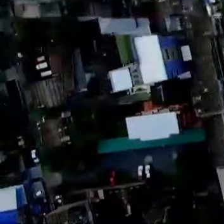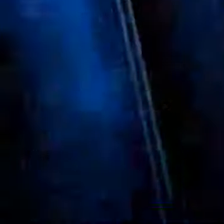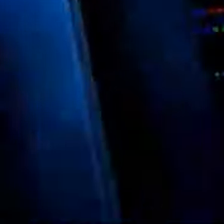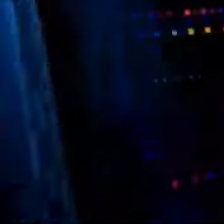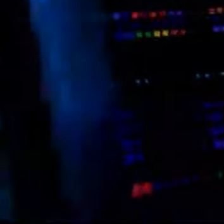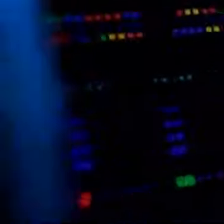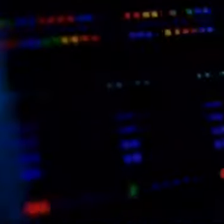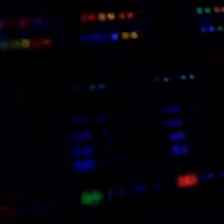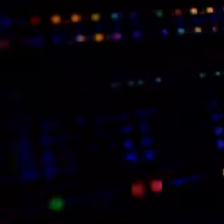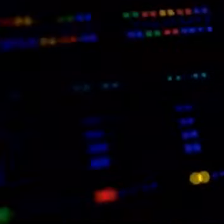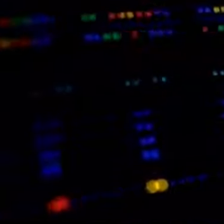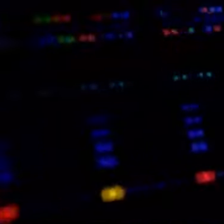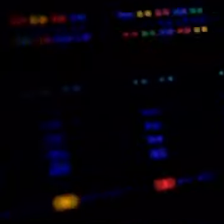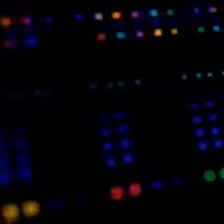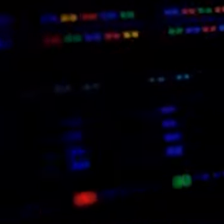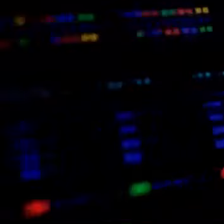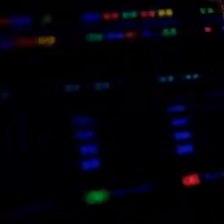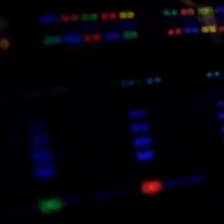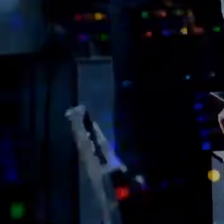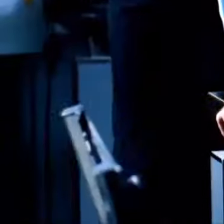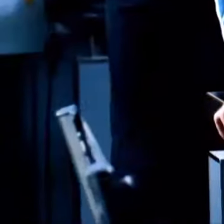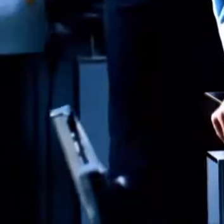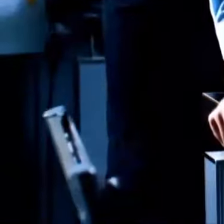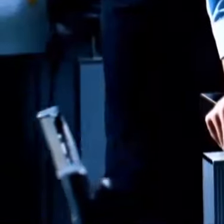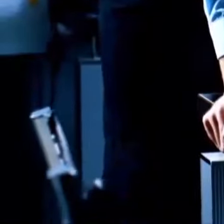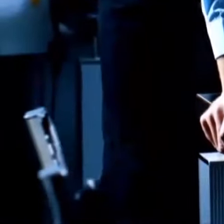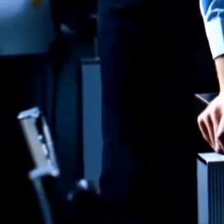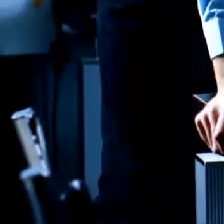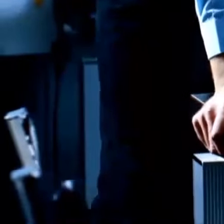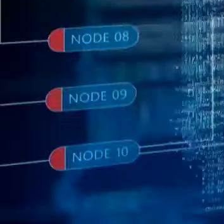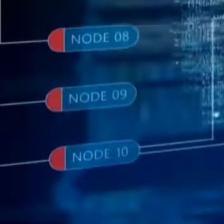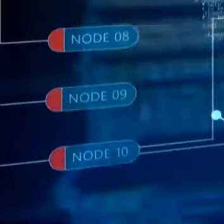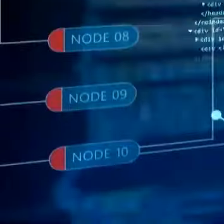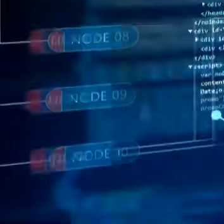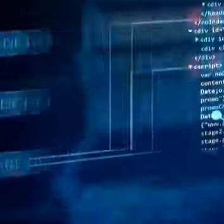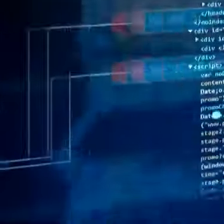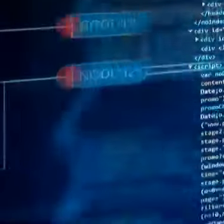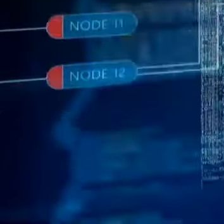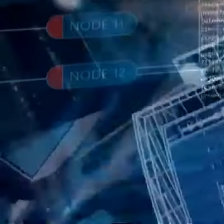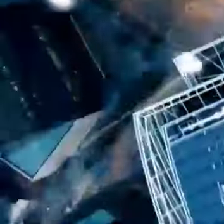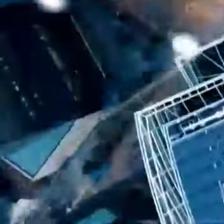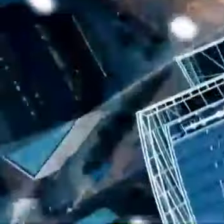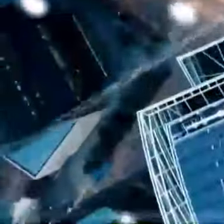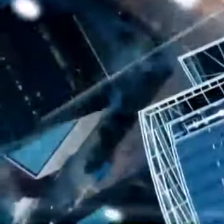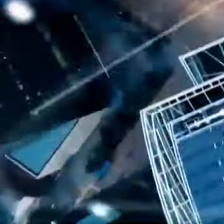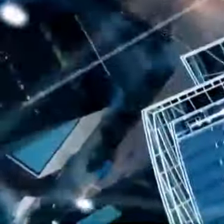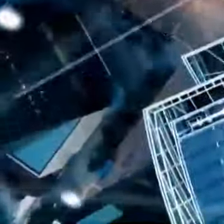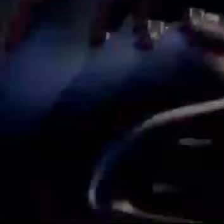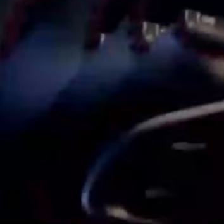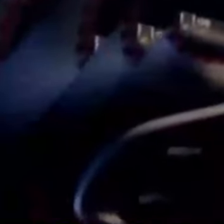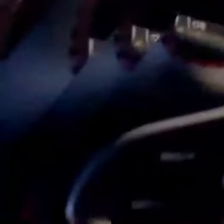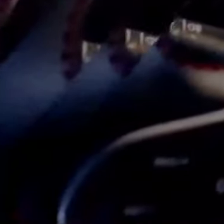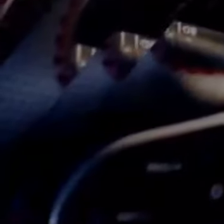mobility. The five companies are mobilizing 2,000 engineers and developers for major projects in mobility, artificial intelligence, big